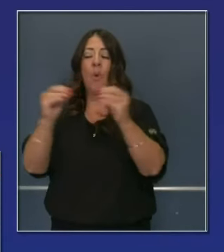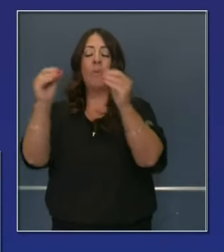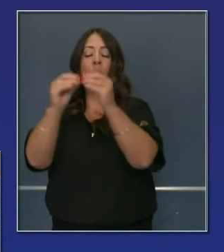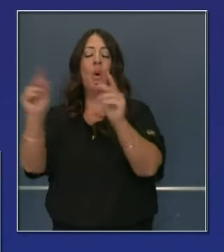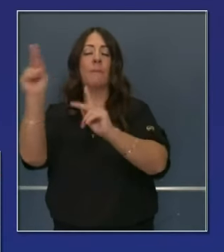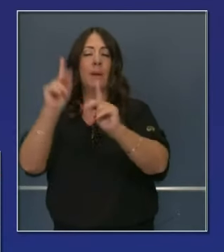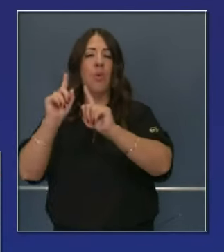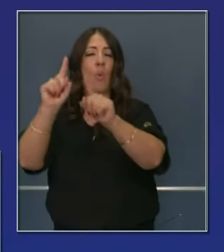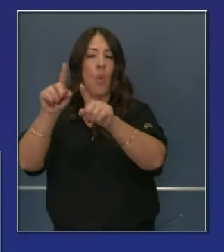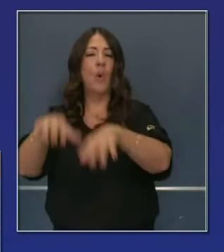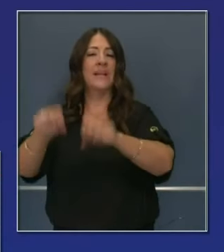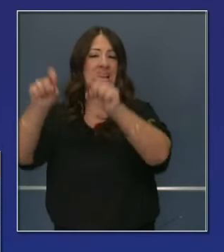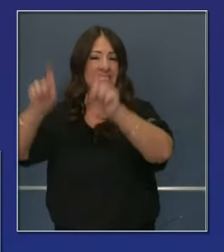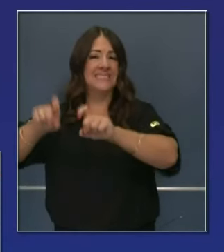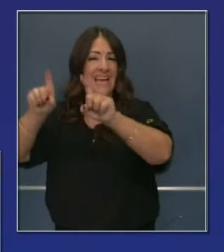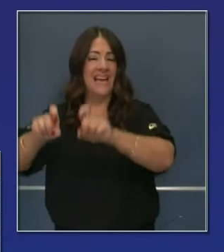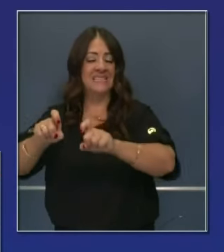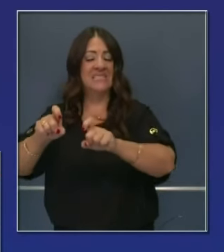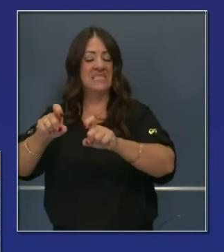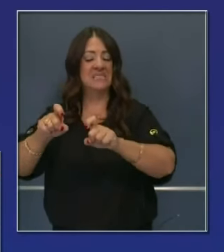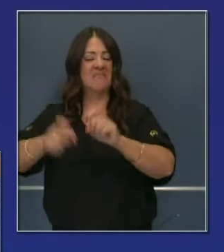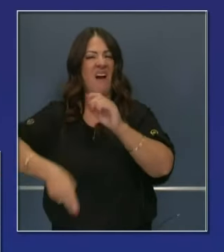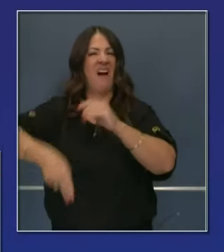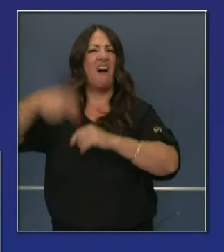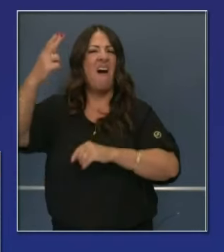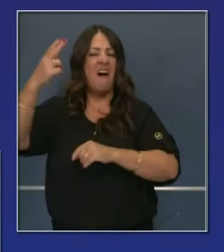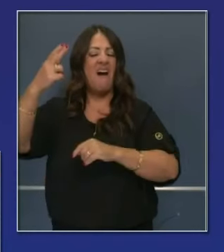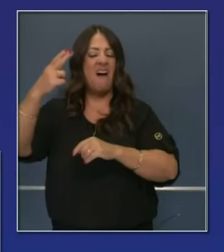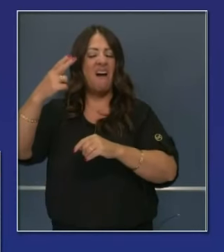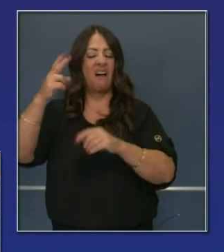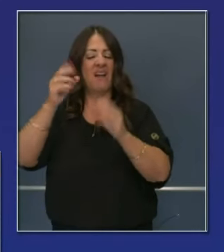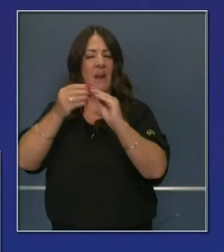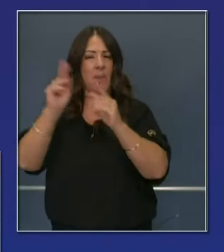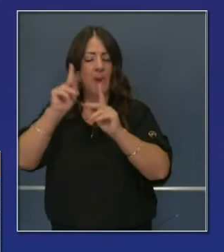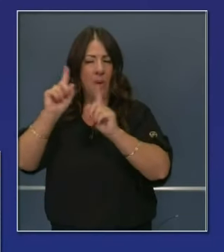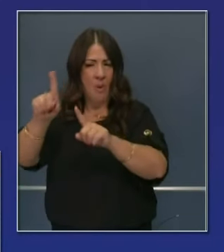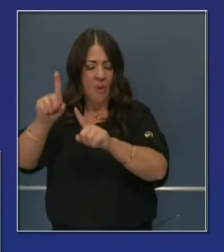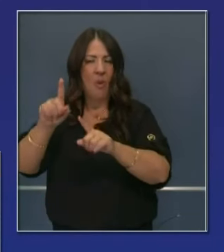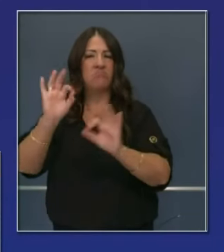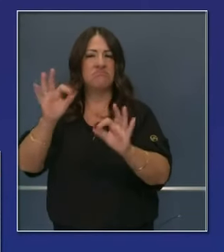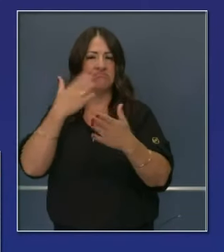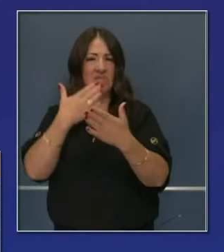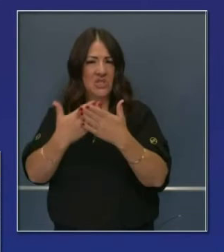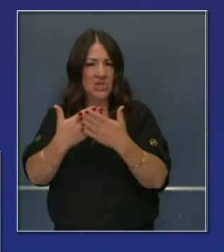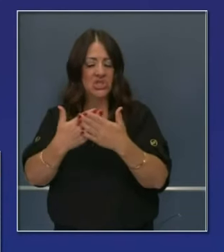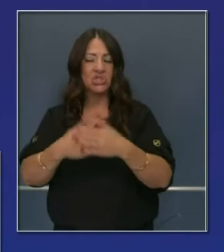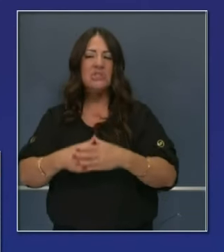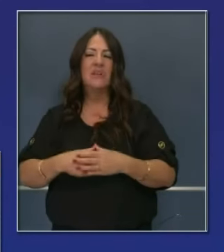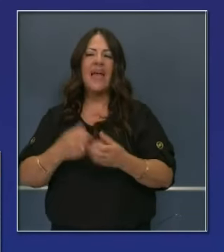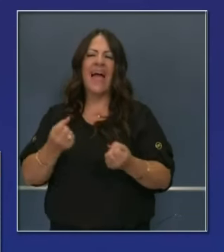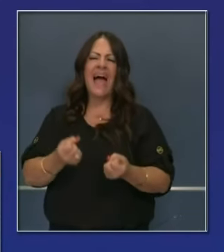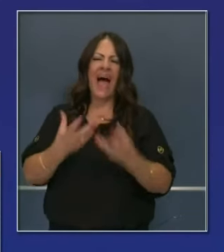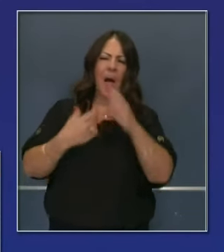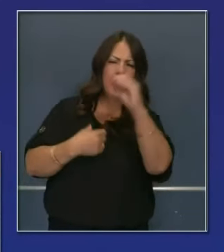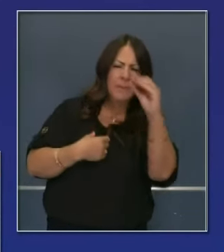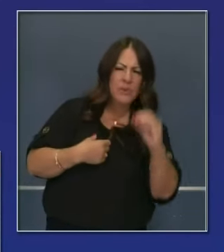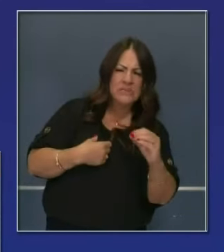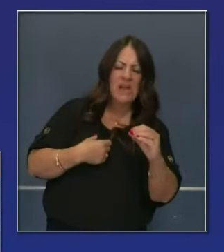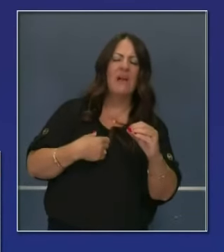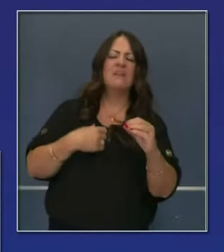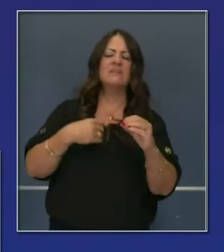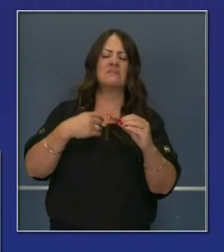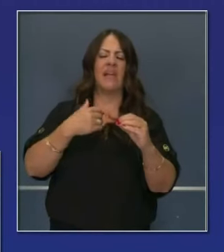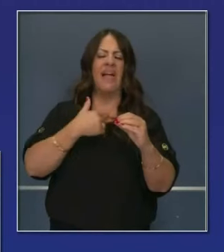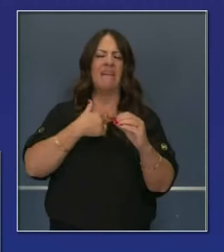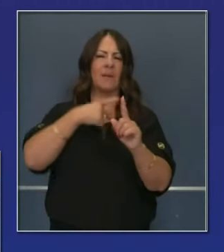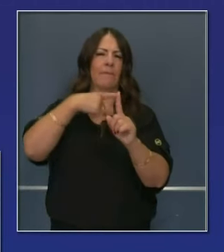a moment. We're getting these testing facilities back online, these points of contact for testing now averaging over